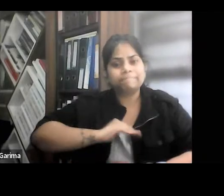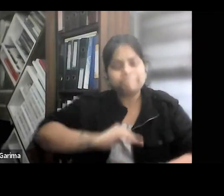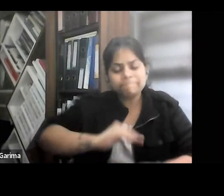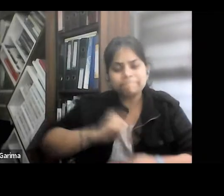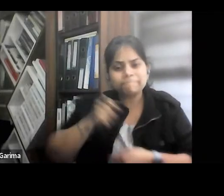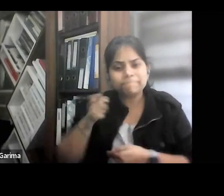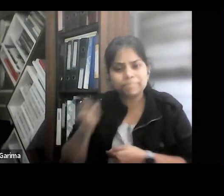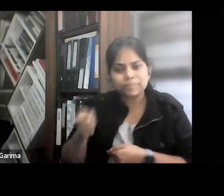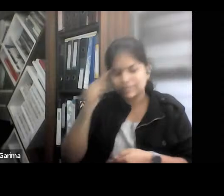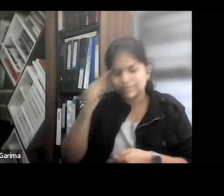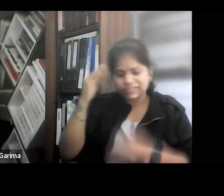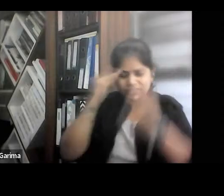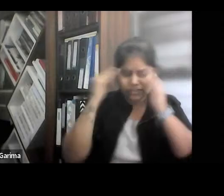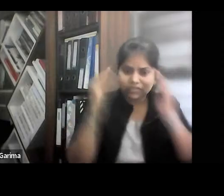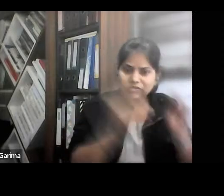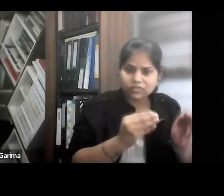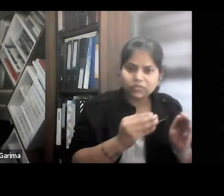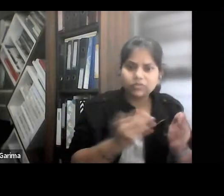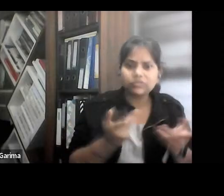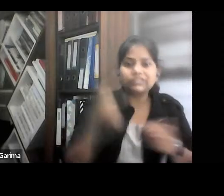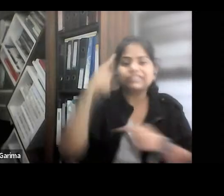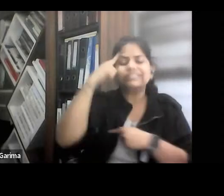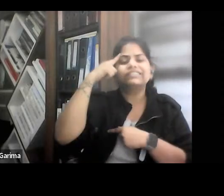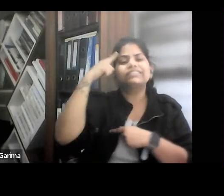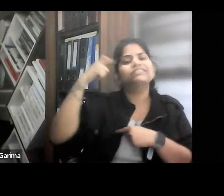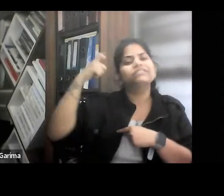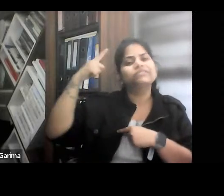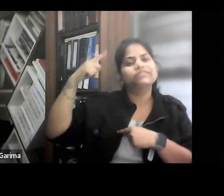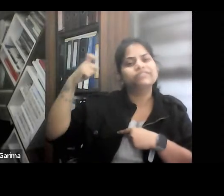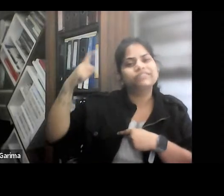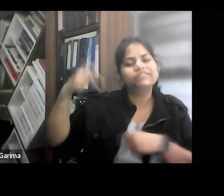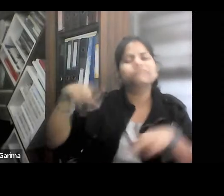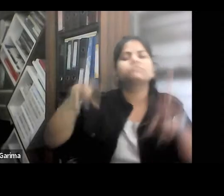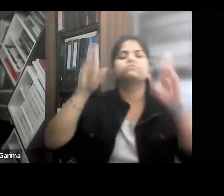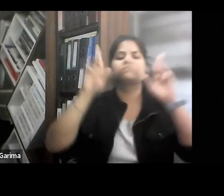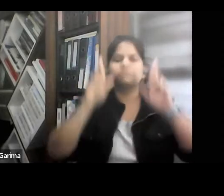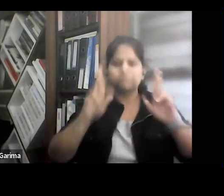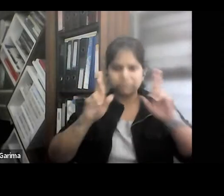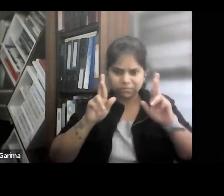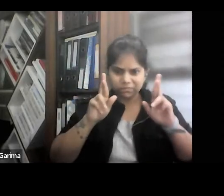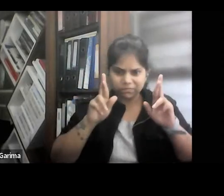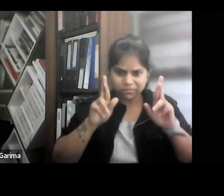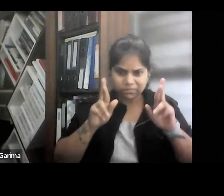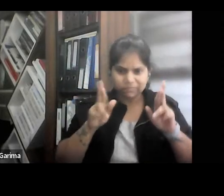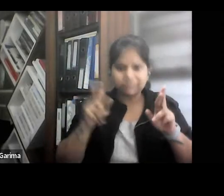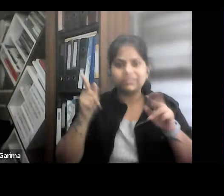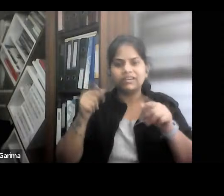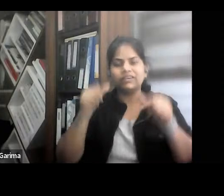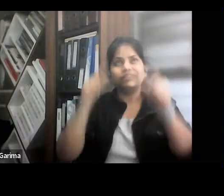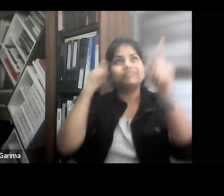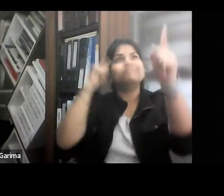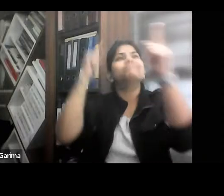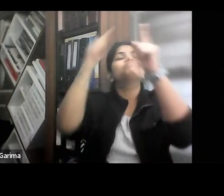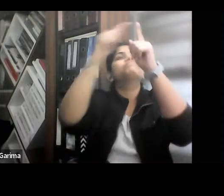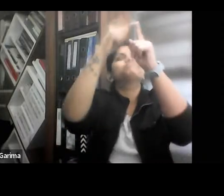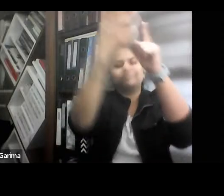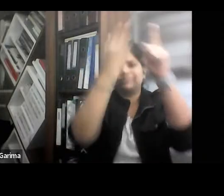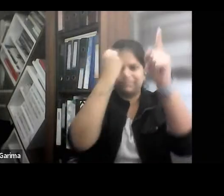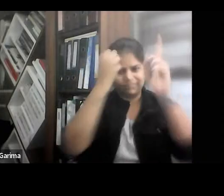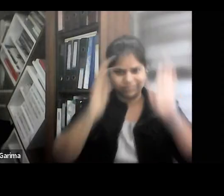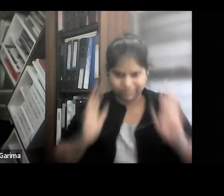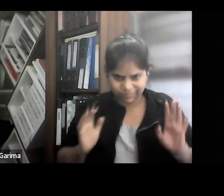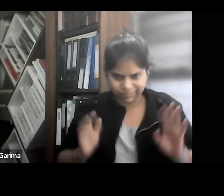instead on their dreams, hopes, and aspirations.